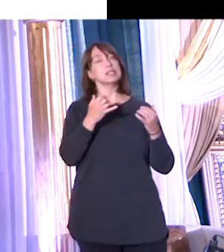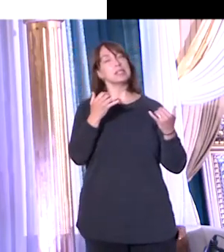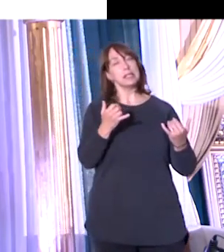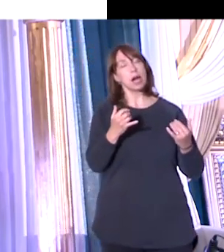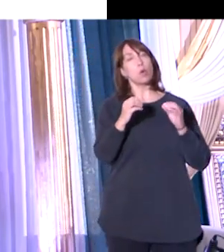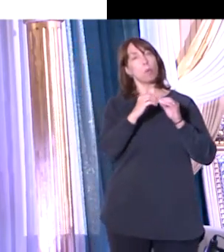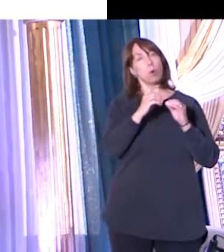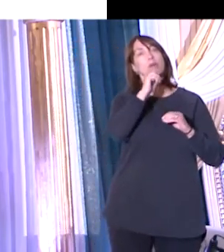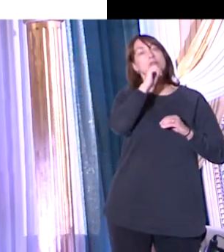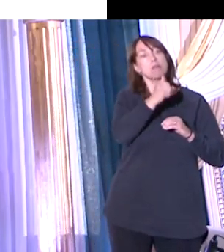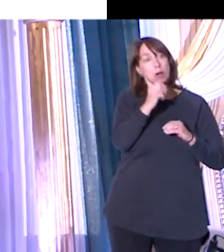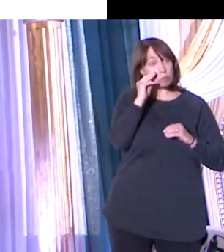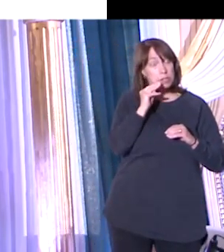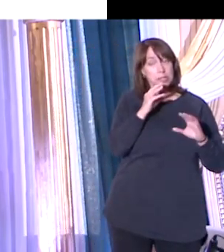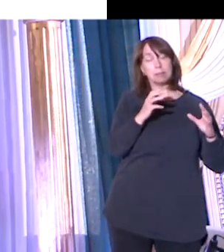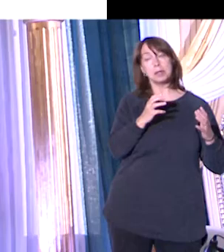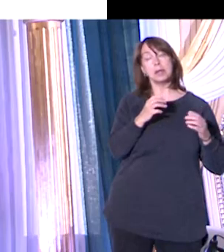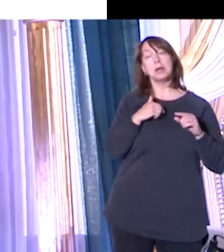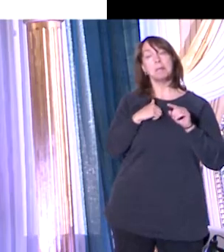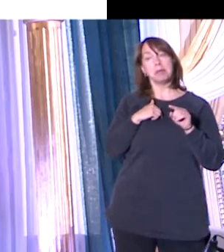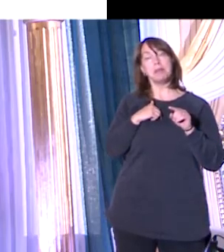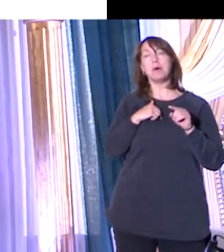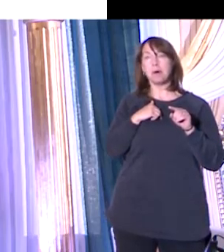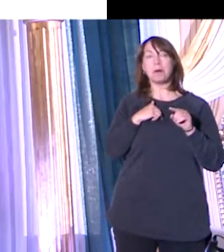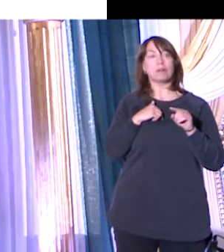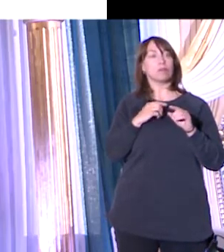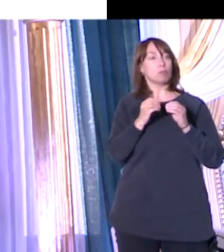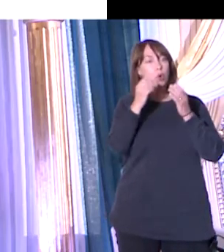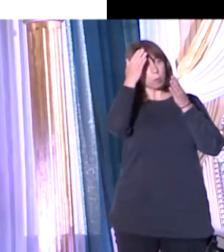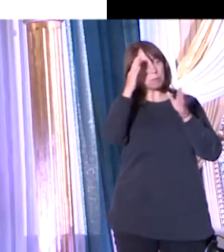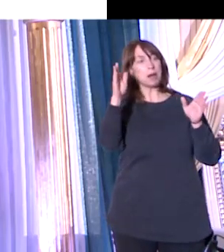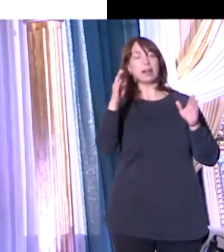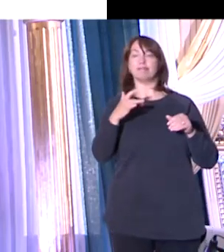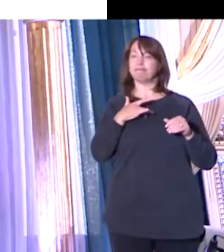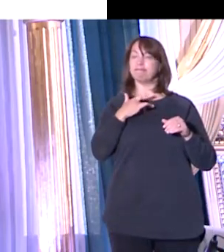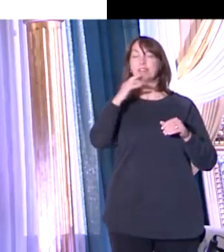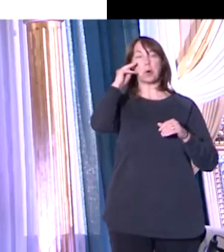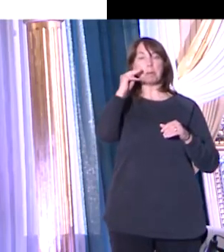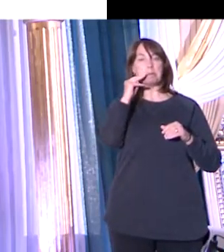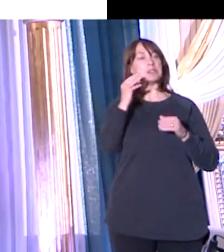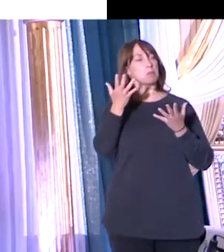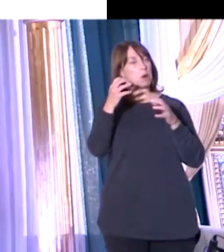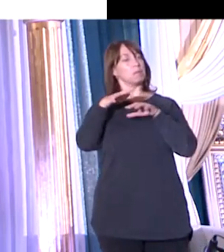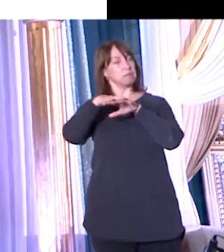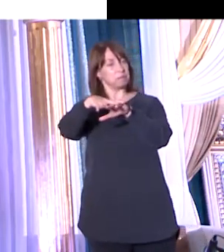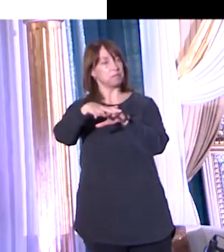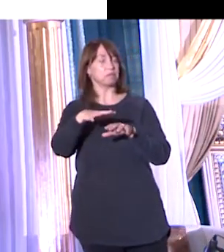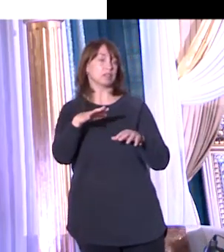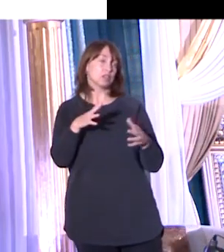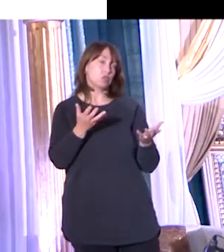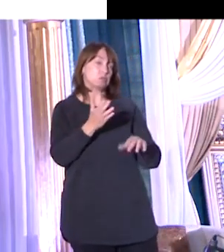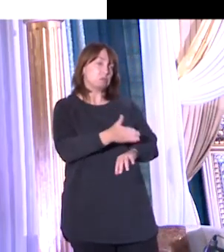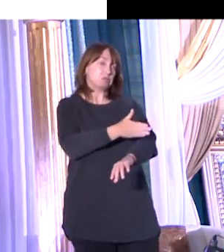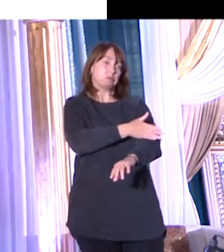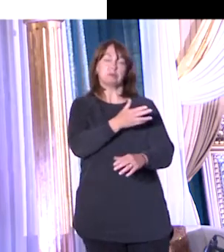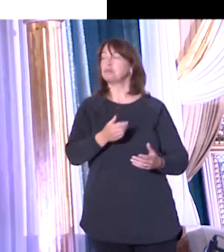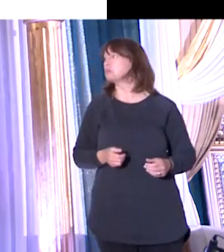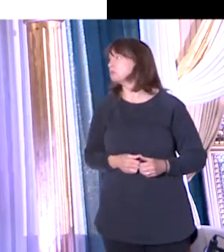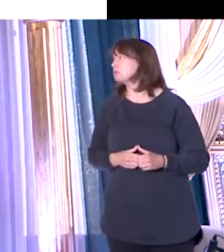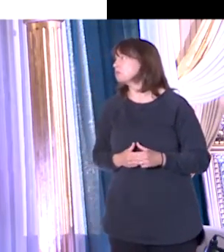perhaps they read our survey results in 2006. A different and perhaps more important way to look at the same